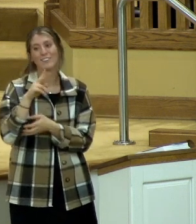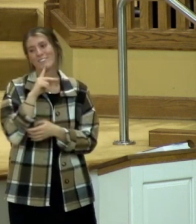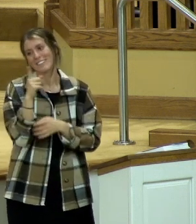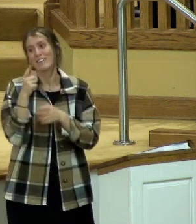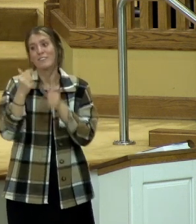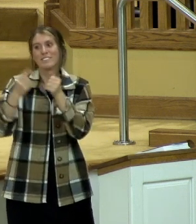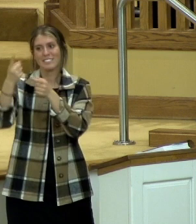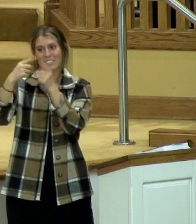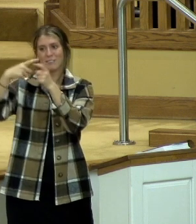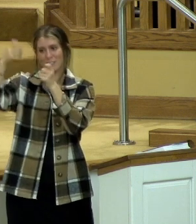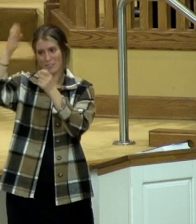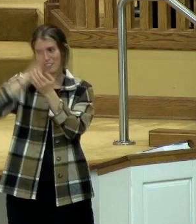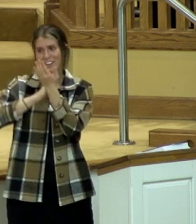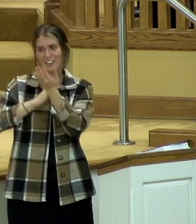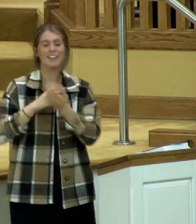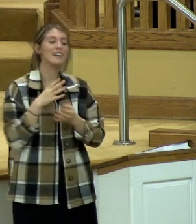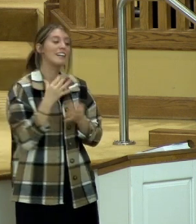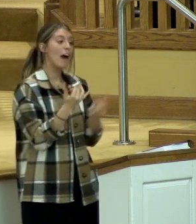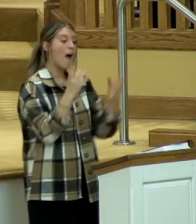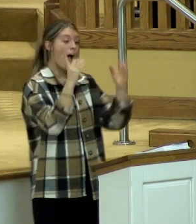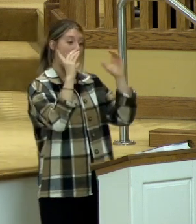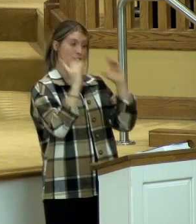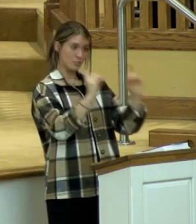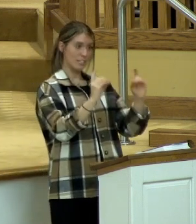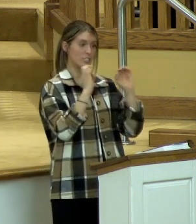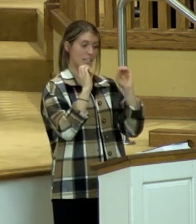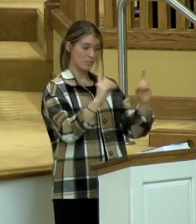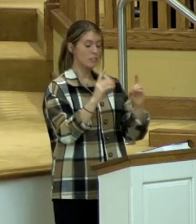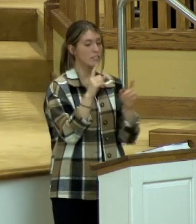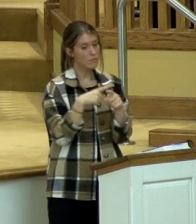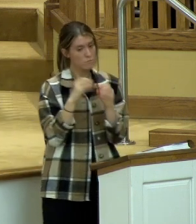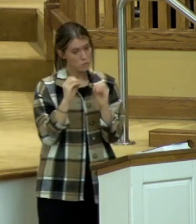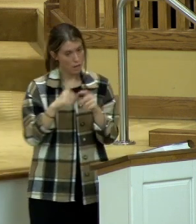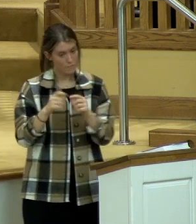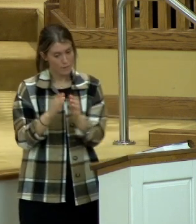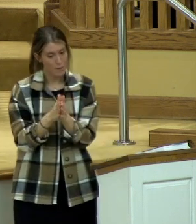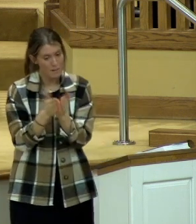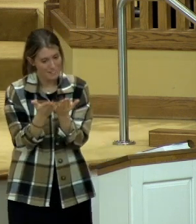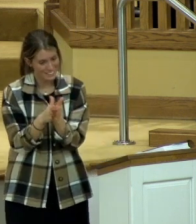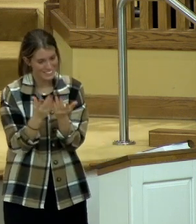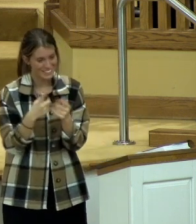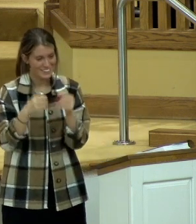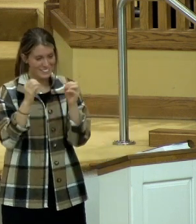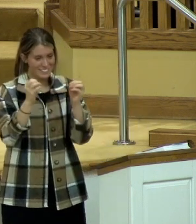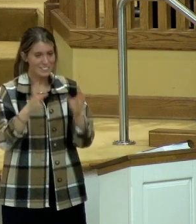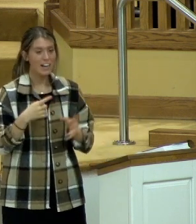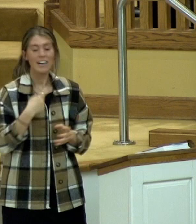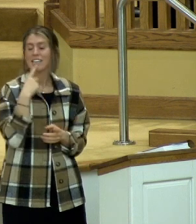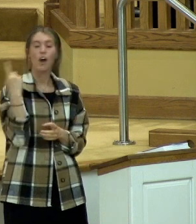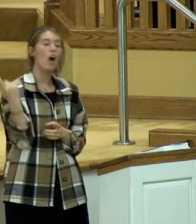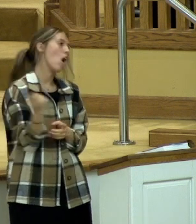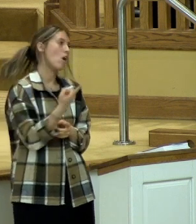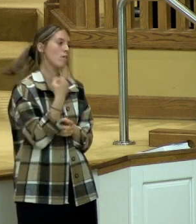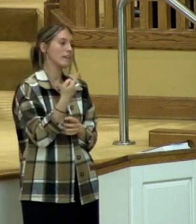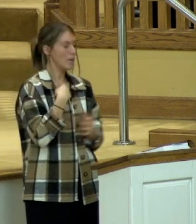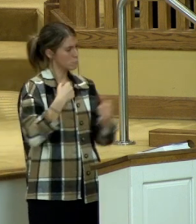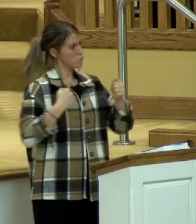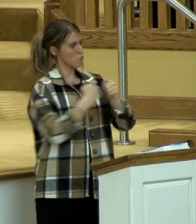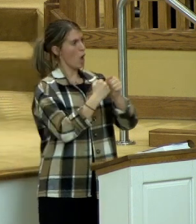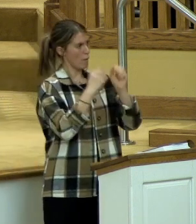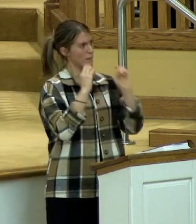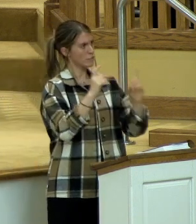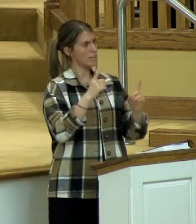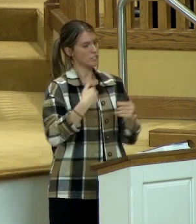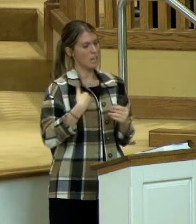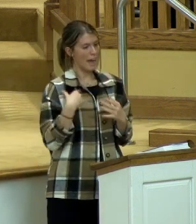Which comes from God. Now, education can be taught from a book, can be taught from a teacher. And I say this all the time. I'm pro-education. I've got several